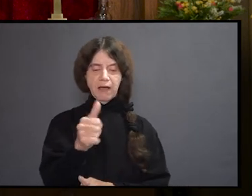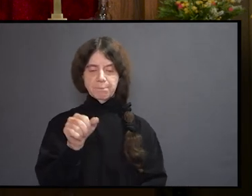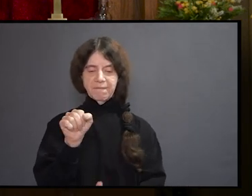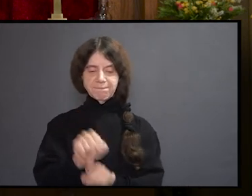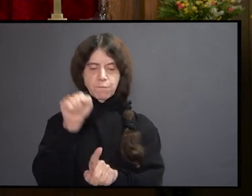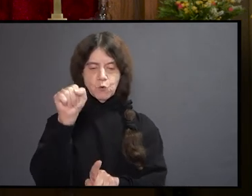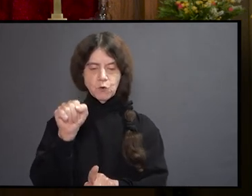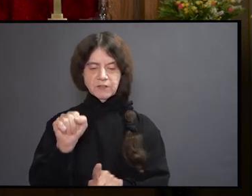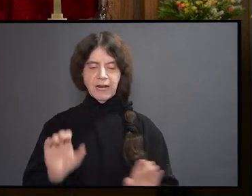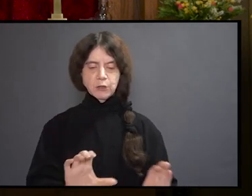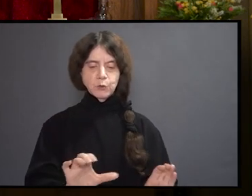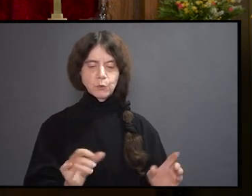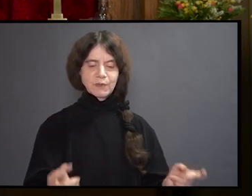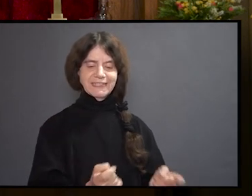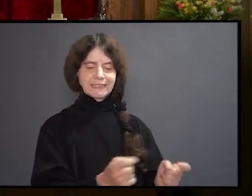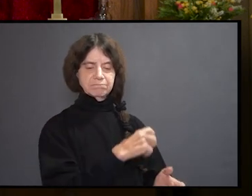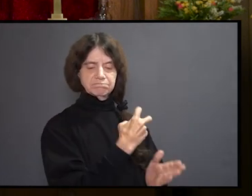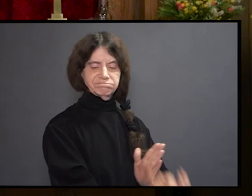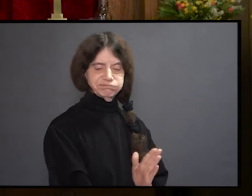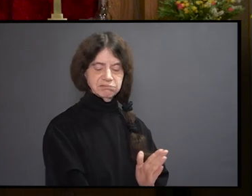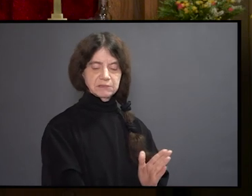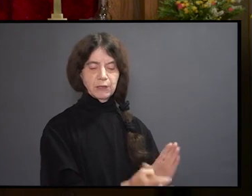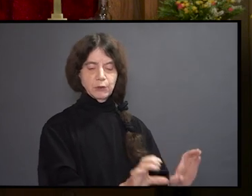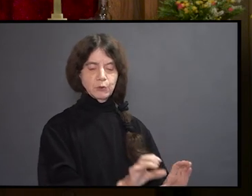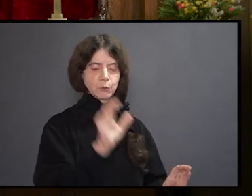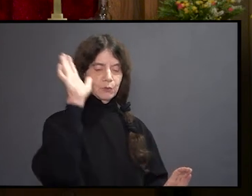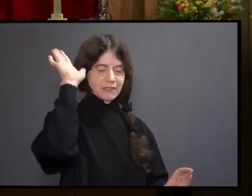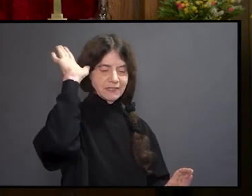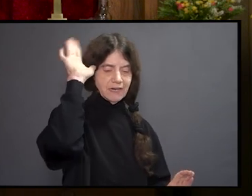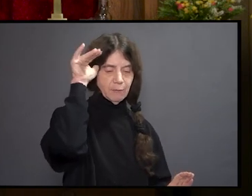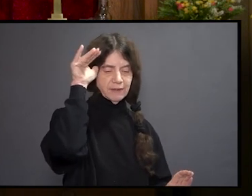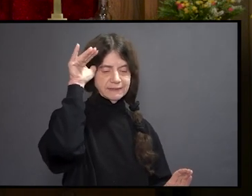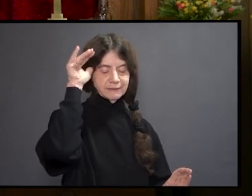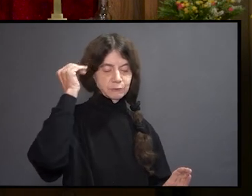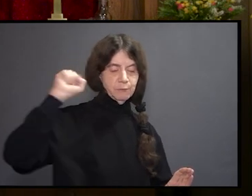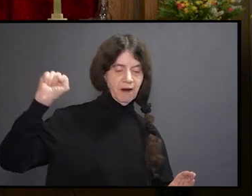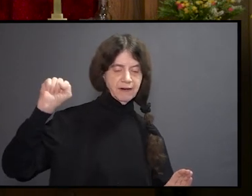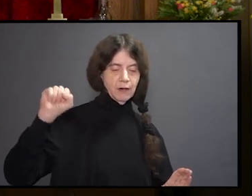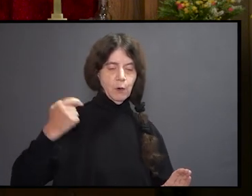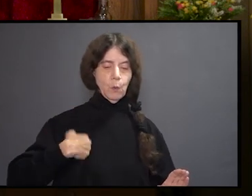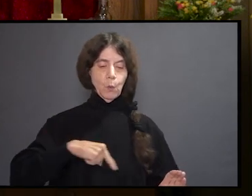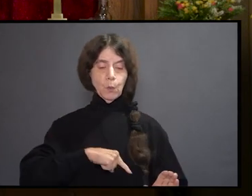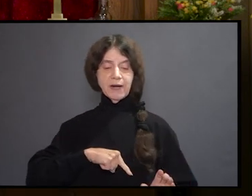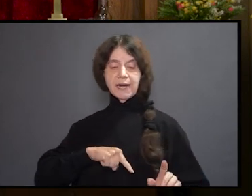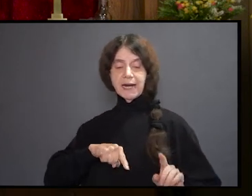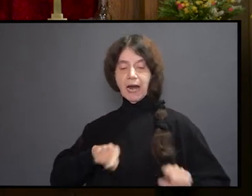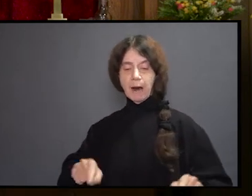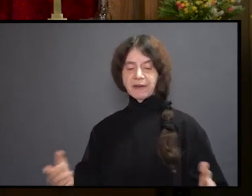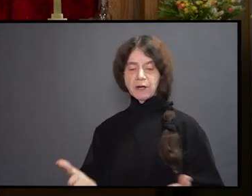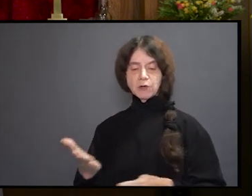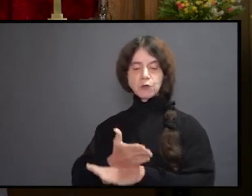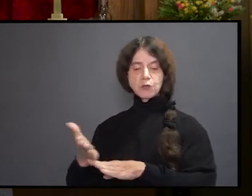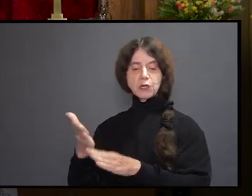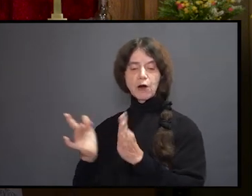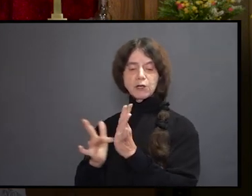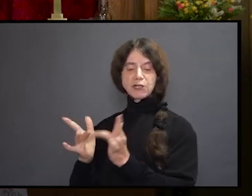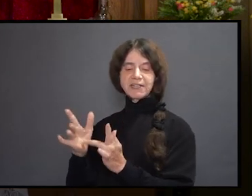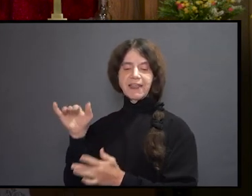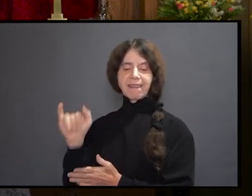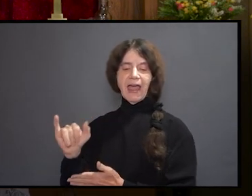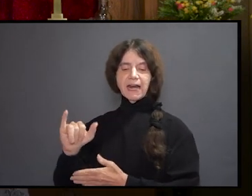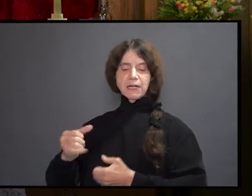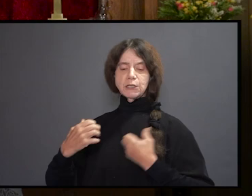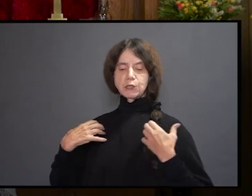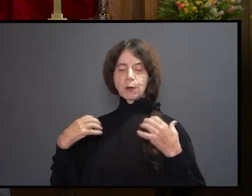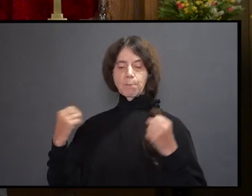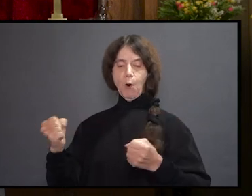today, that none of you may be hardened by the deceitfulness of sin. For we have come to share in Christ,